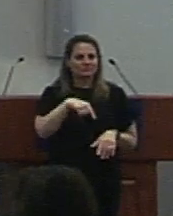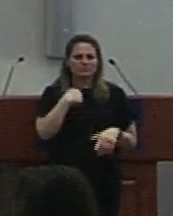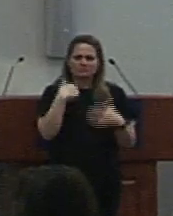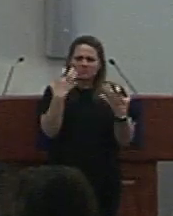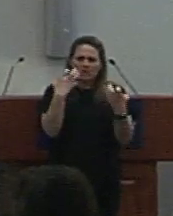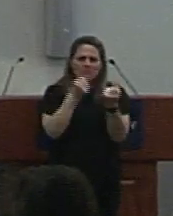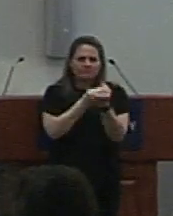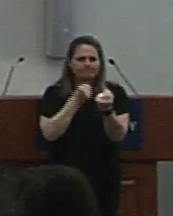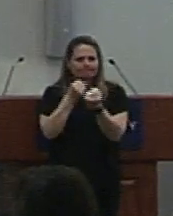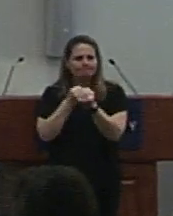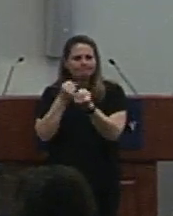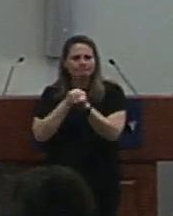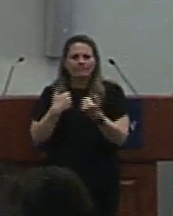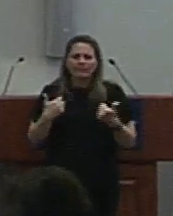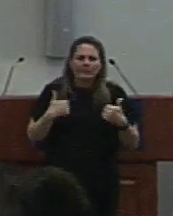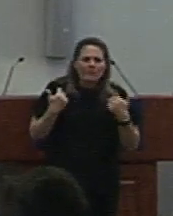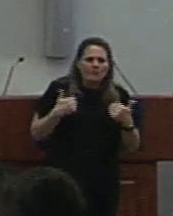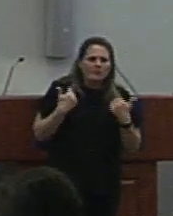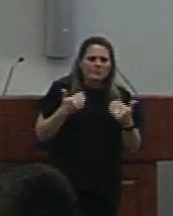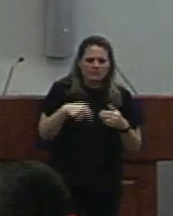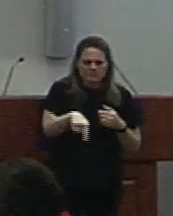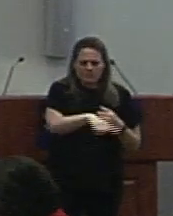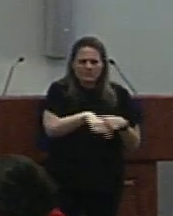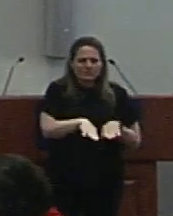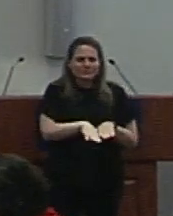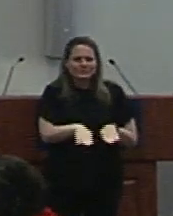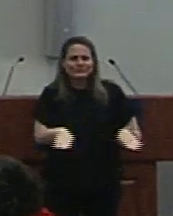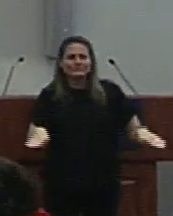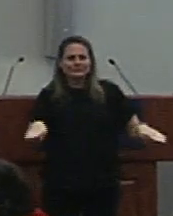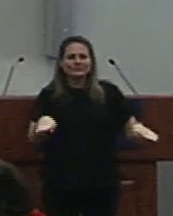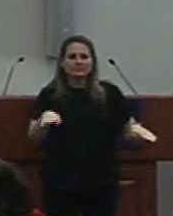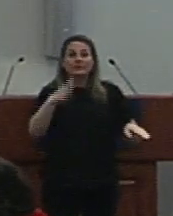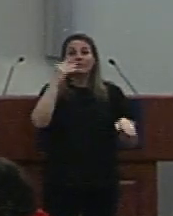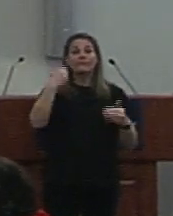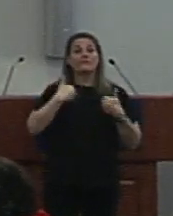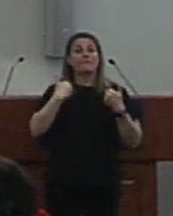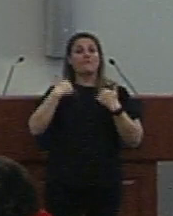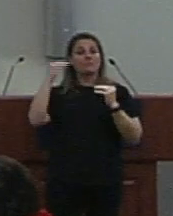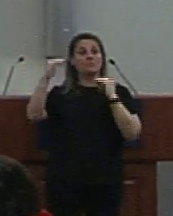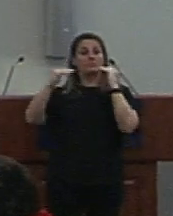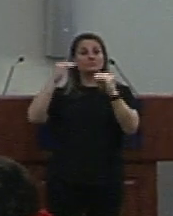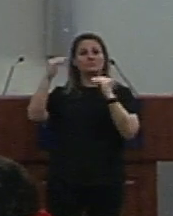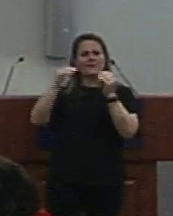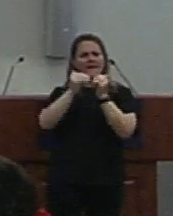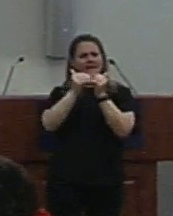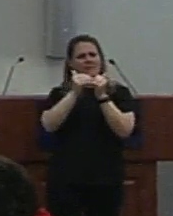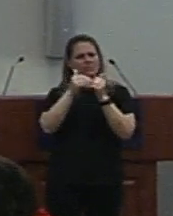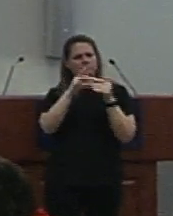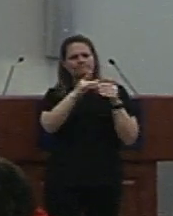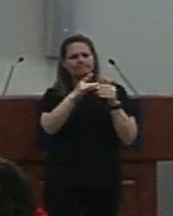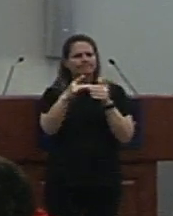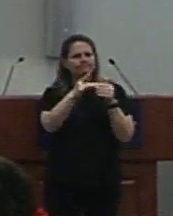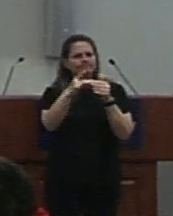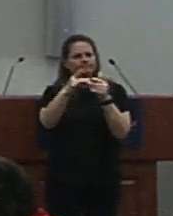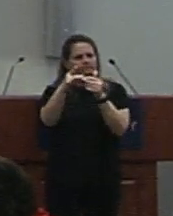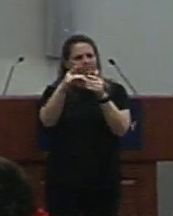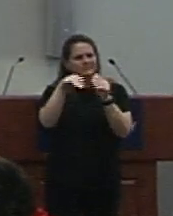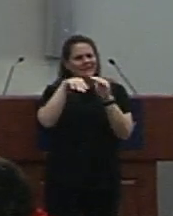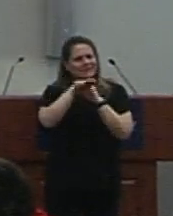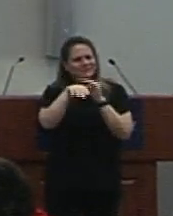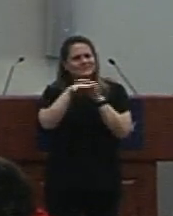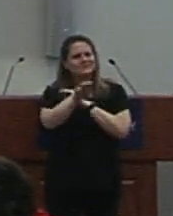of learners through young adults so that they can have equitable access to transition